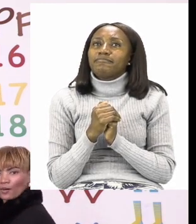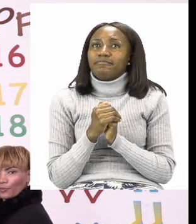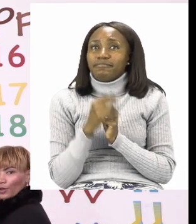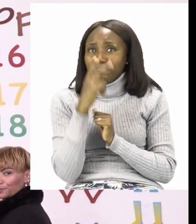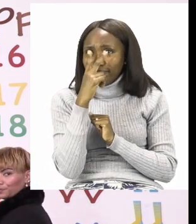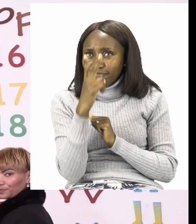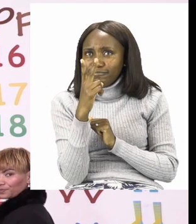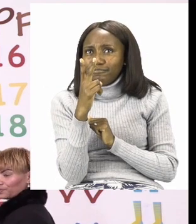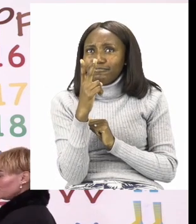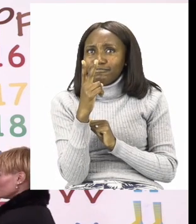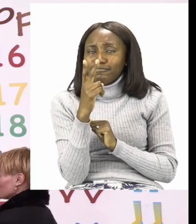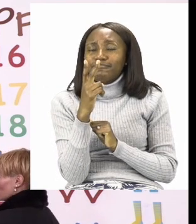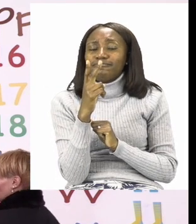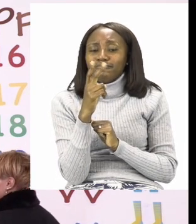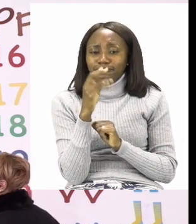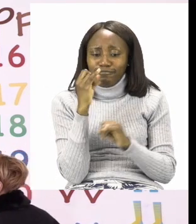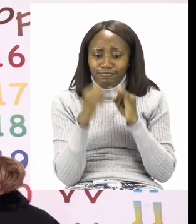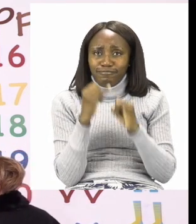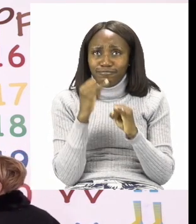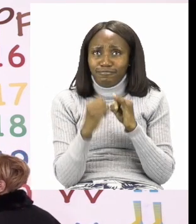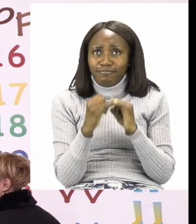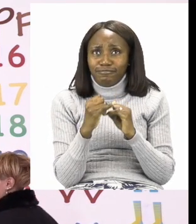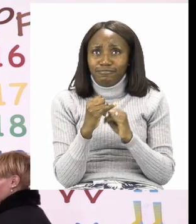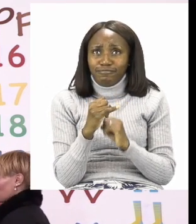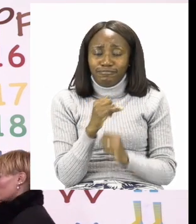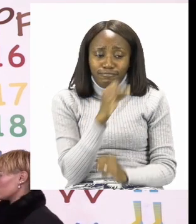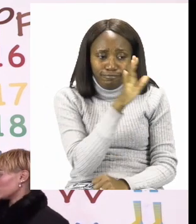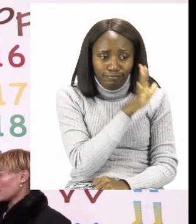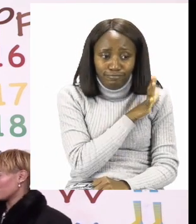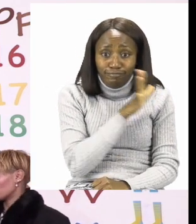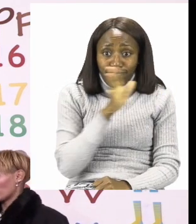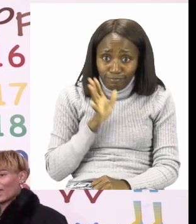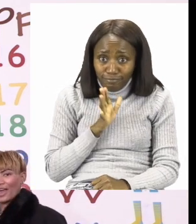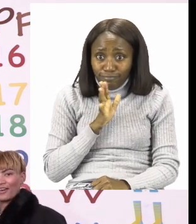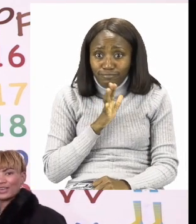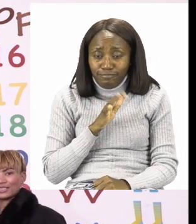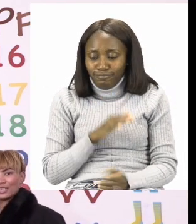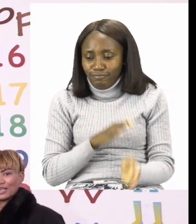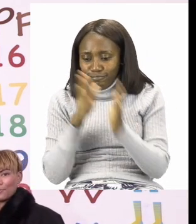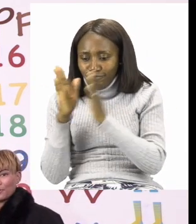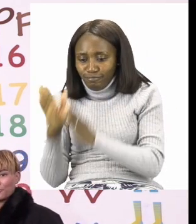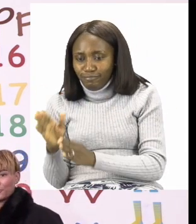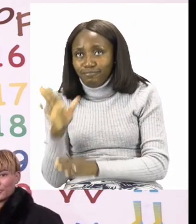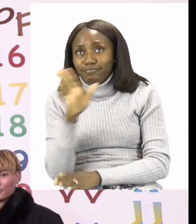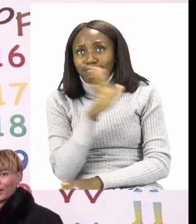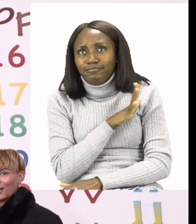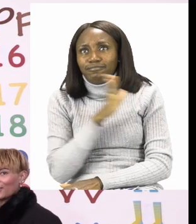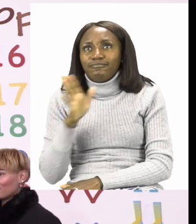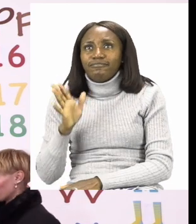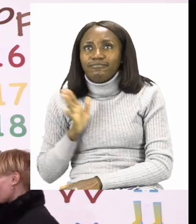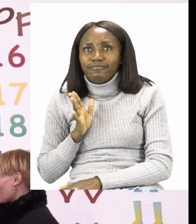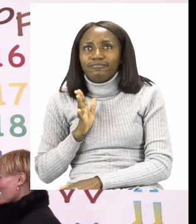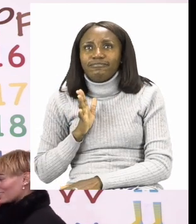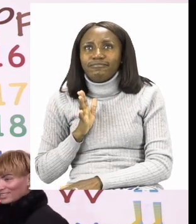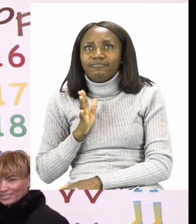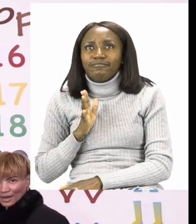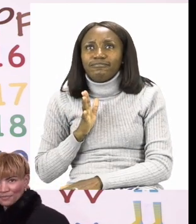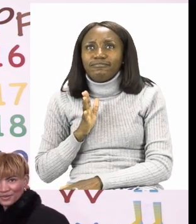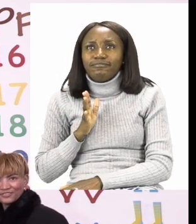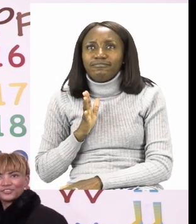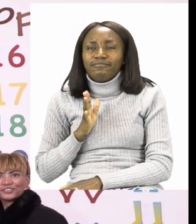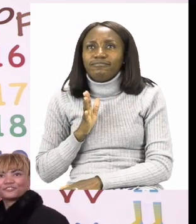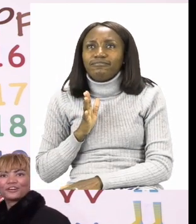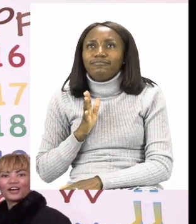last example. These numbers, the numbers we have is the number 55 and